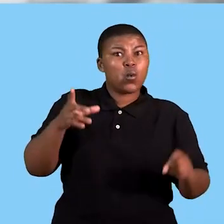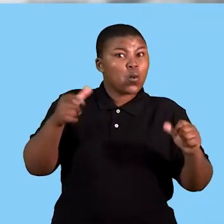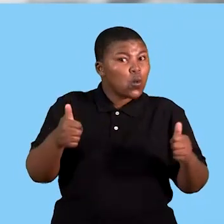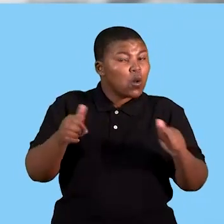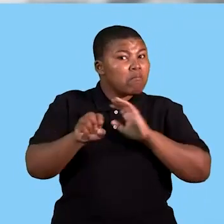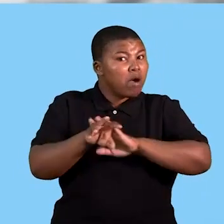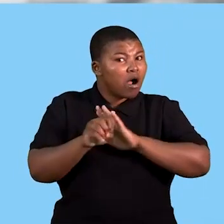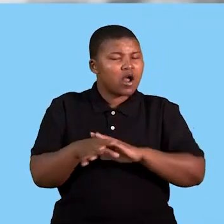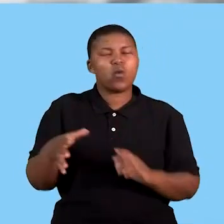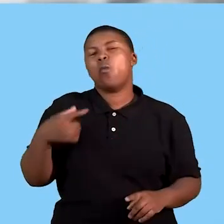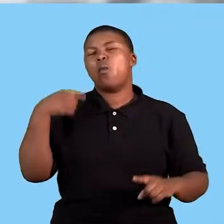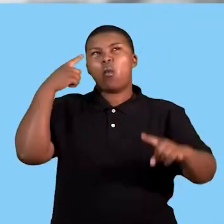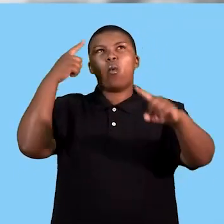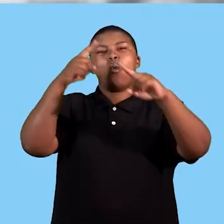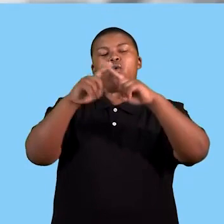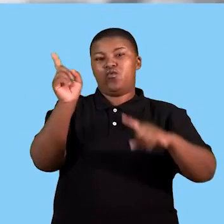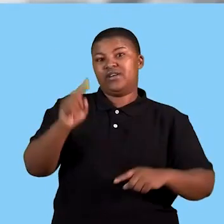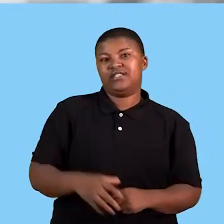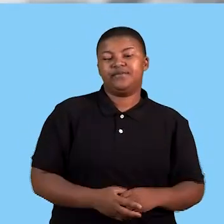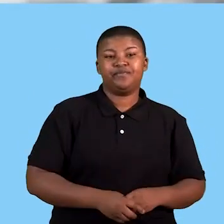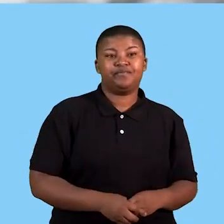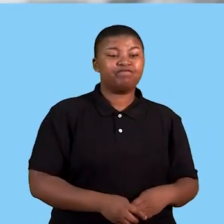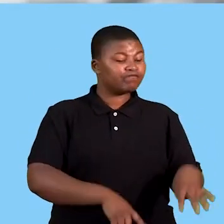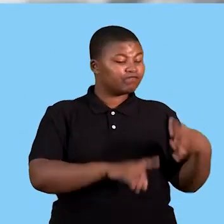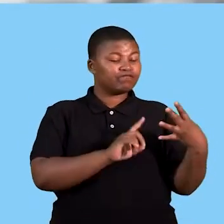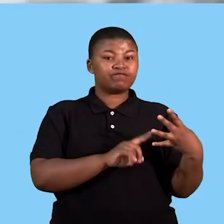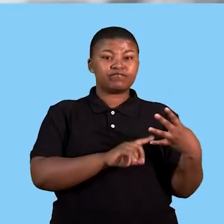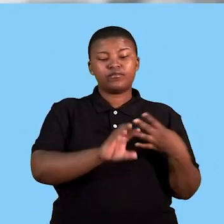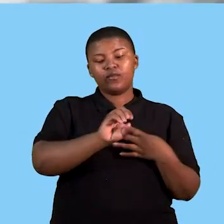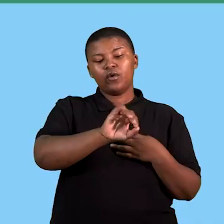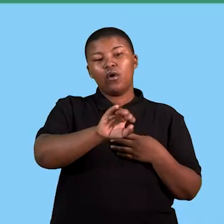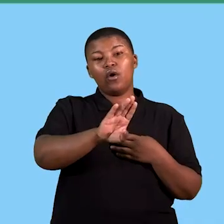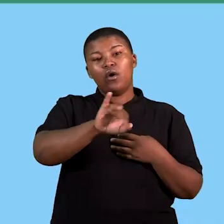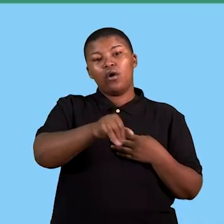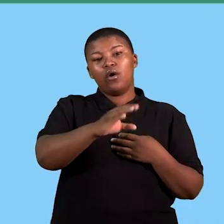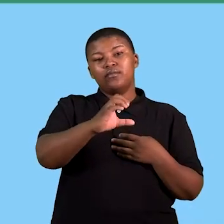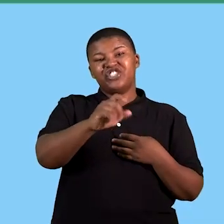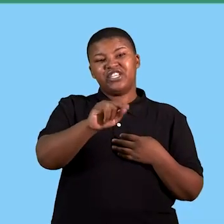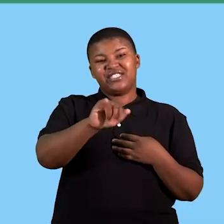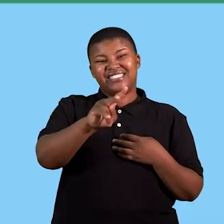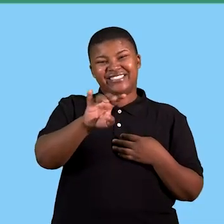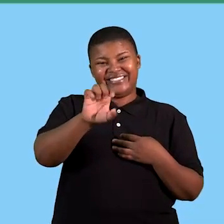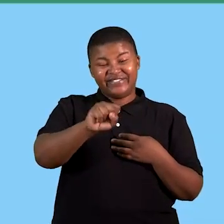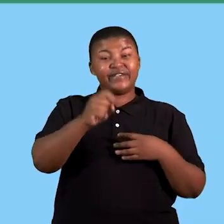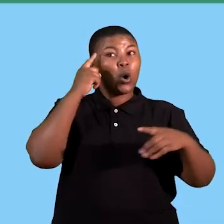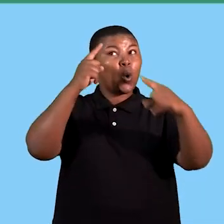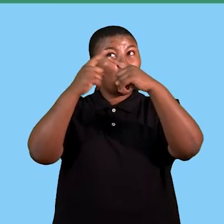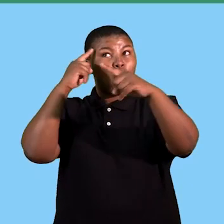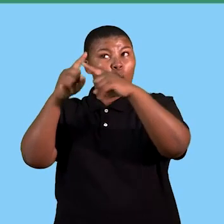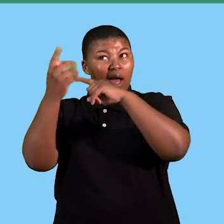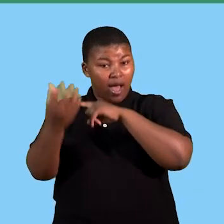market share? What do we want to achieve? And our objectives then will refer to how we will achieve our